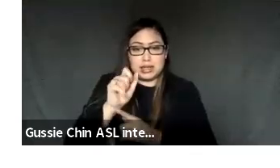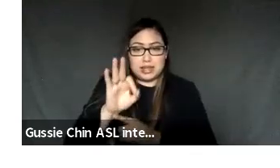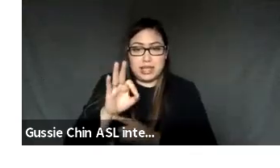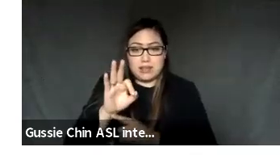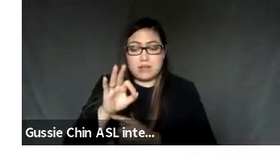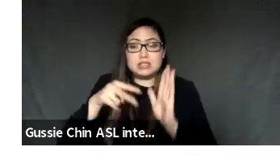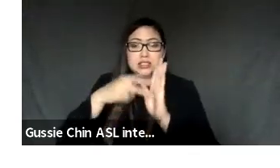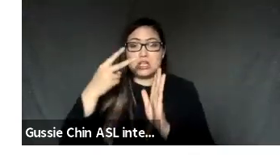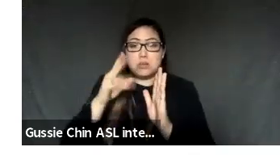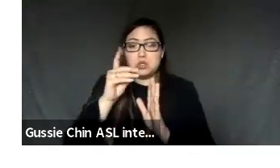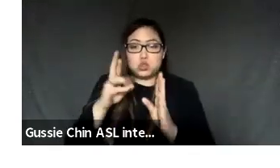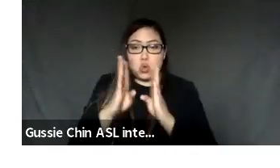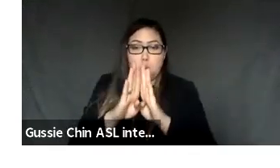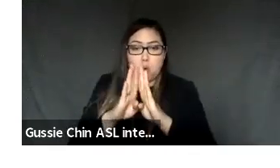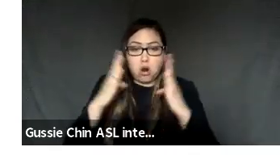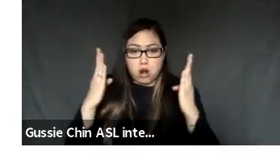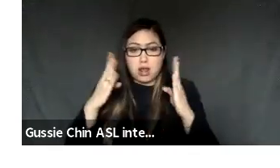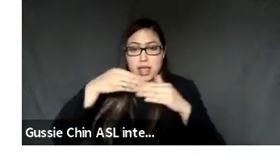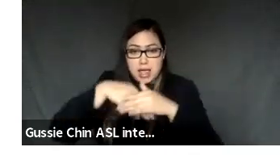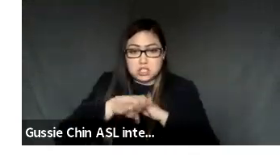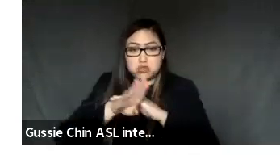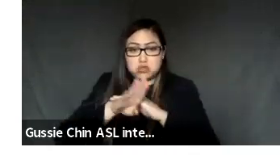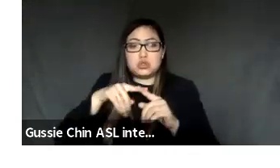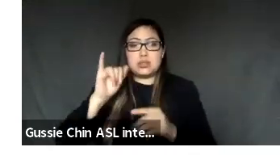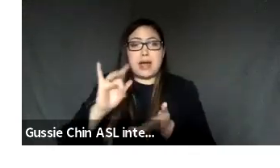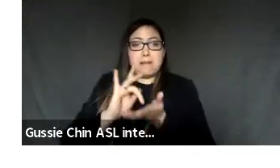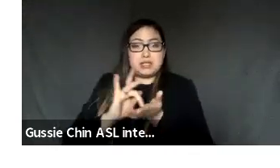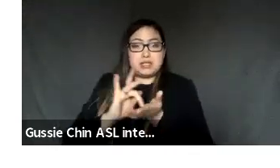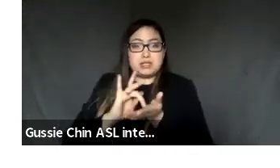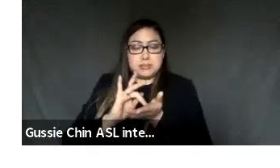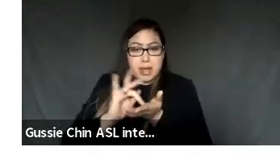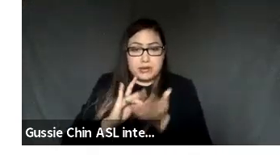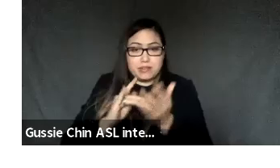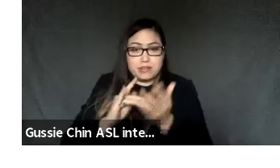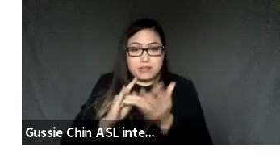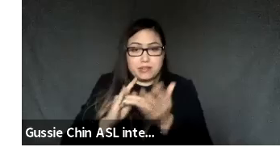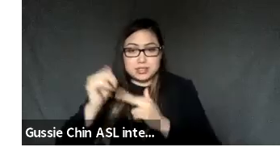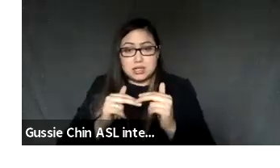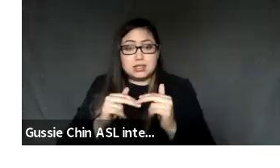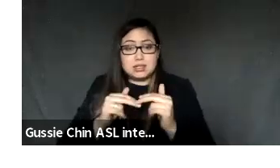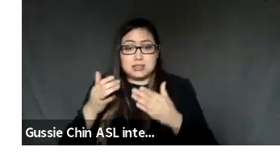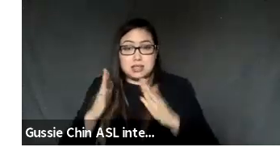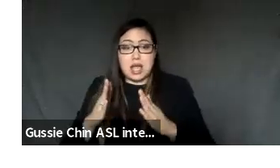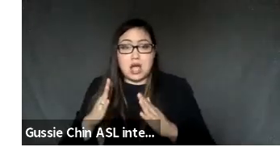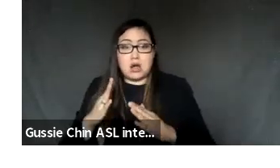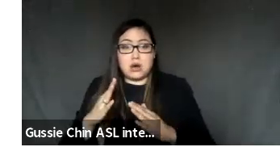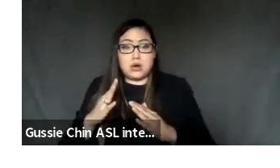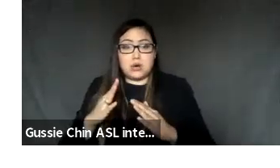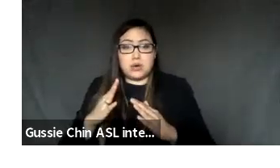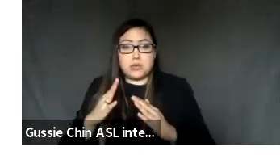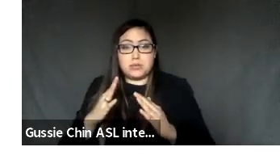energy powered actuated door connected to standby power allow me to keep the doors?